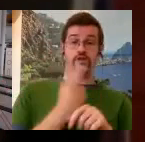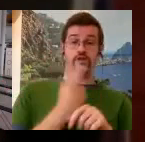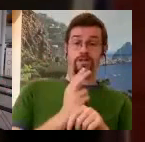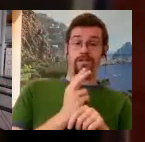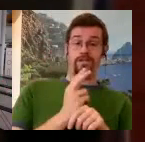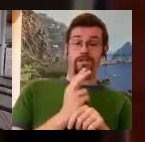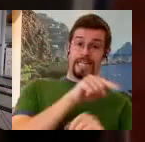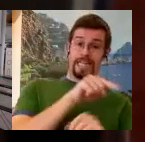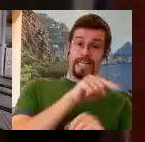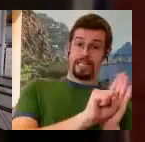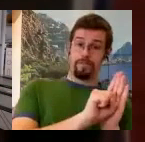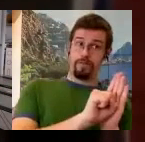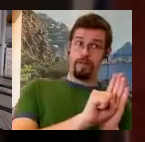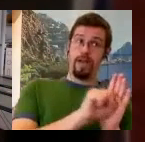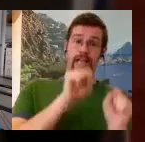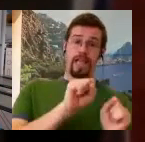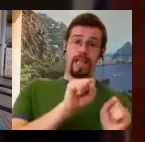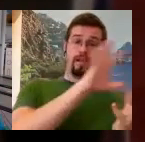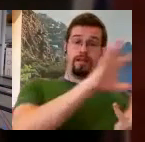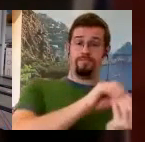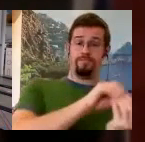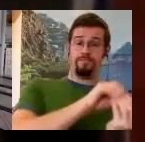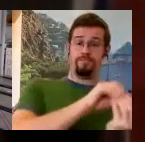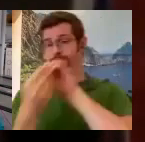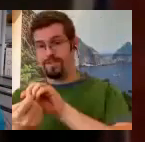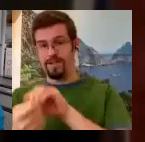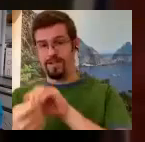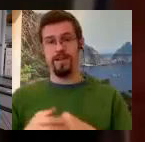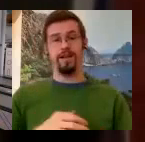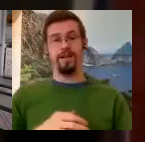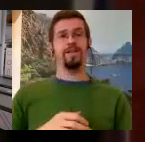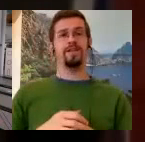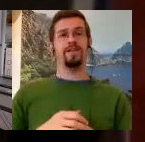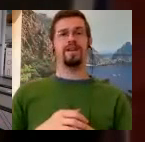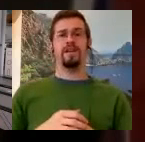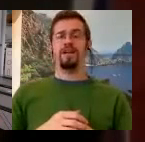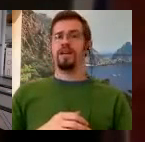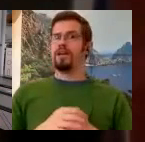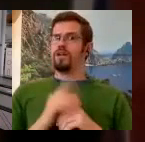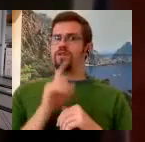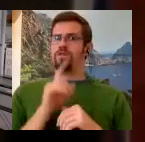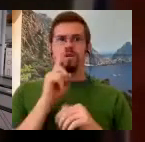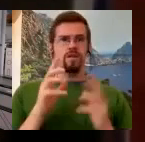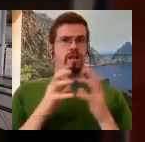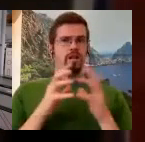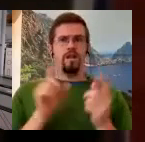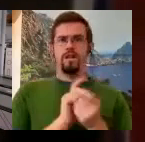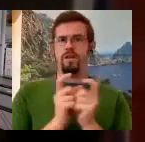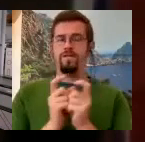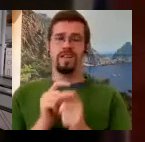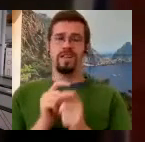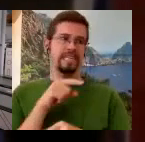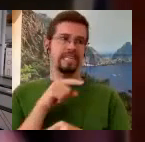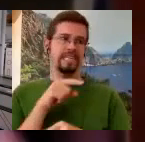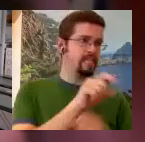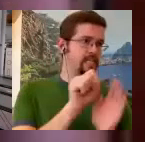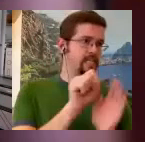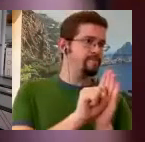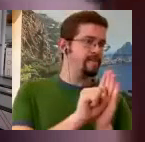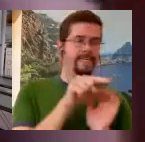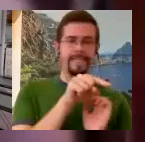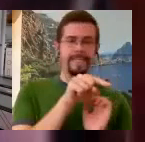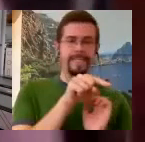it, didn't we? And there were really complicated conversions that it just wasn't move this symbol here, it symbols